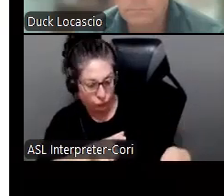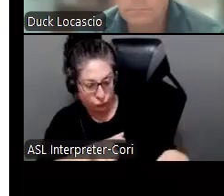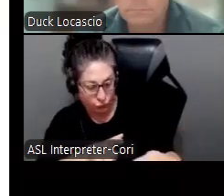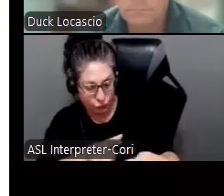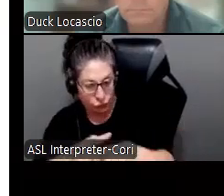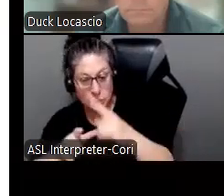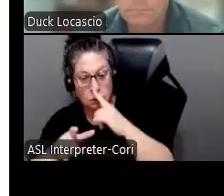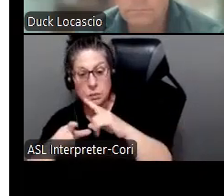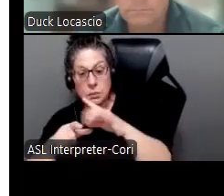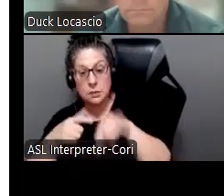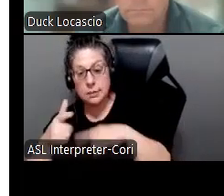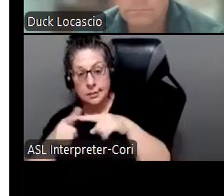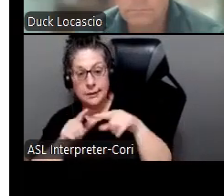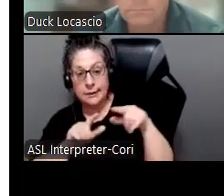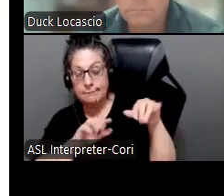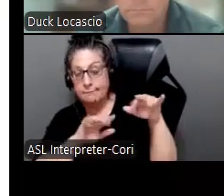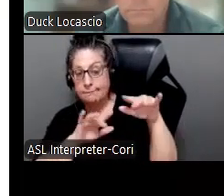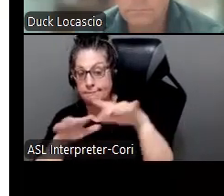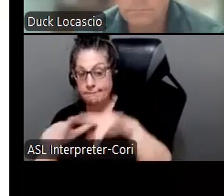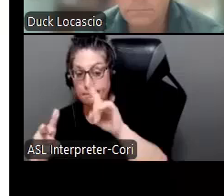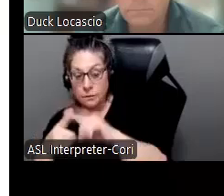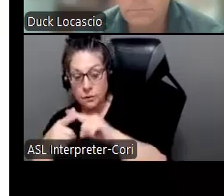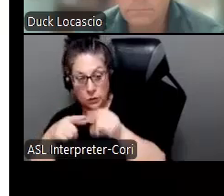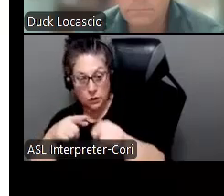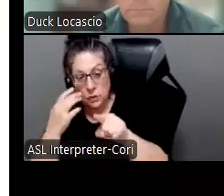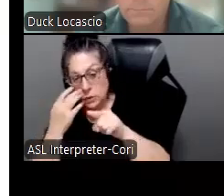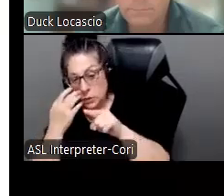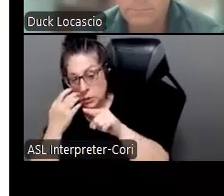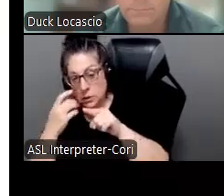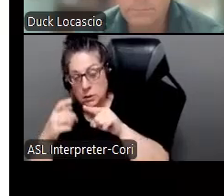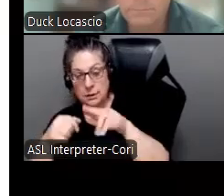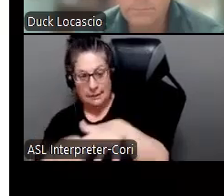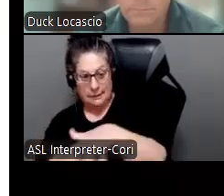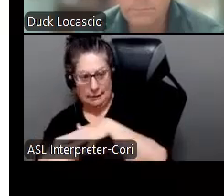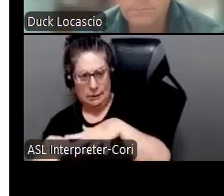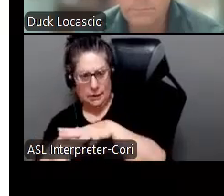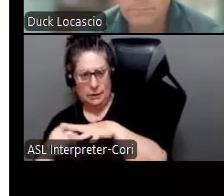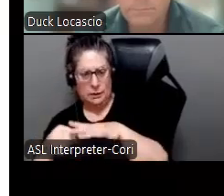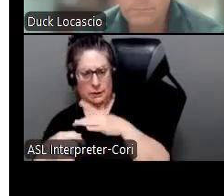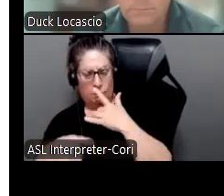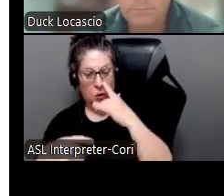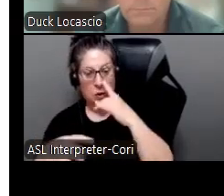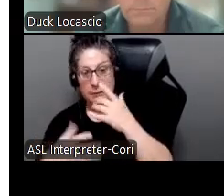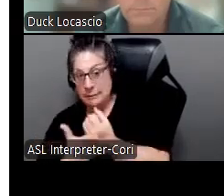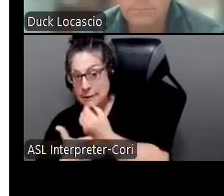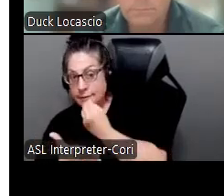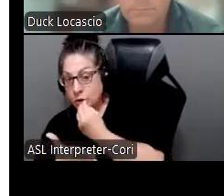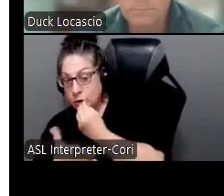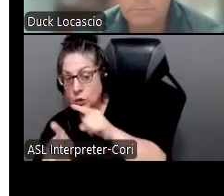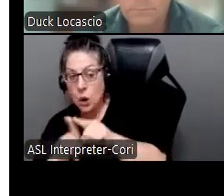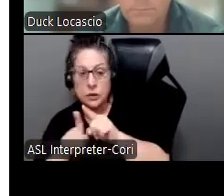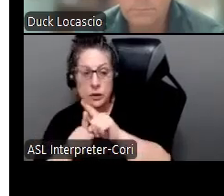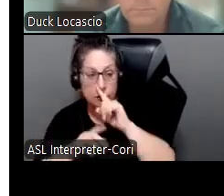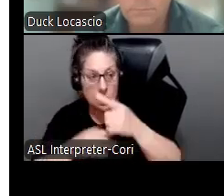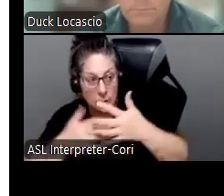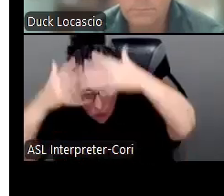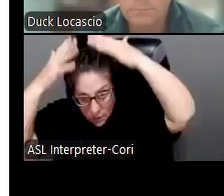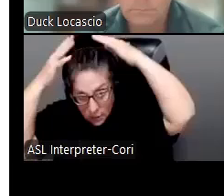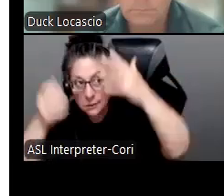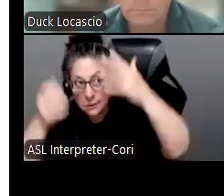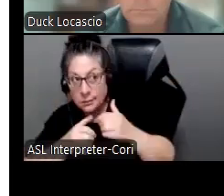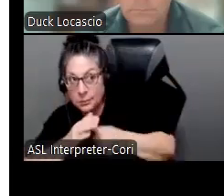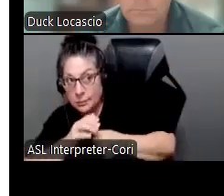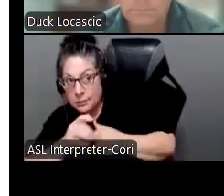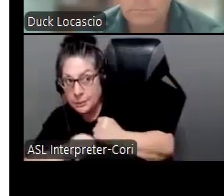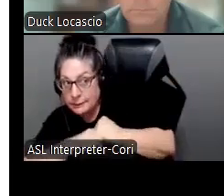the fry go into these dense vegetated areas for their food sources and for cover. And so